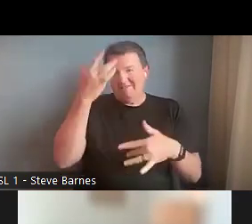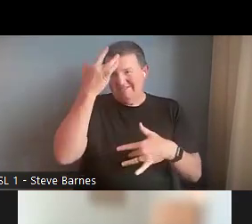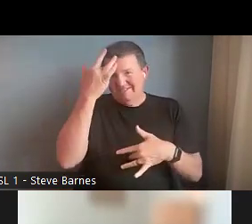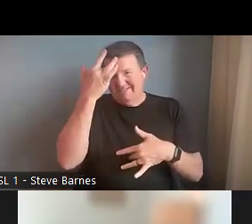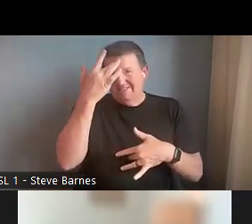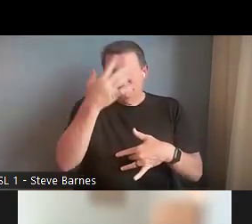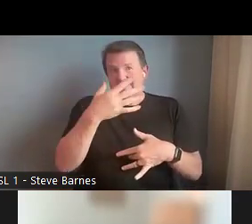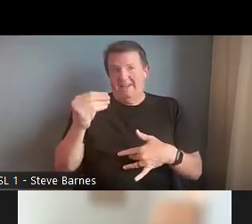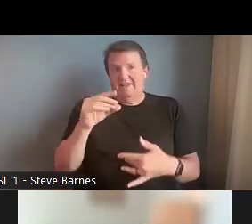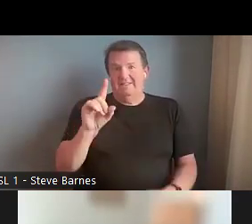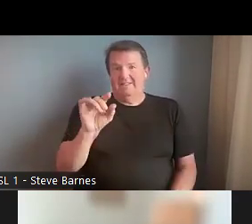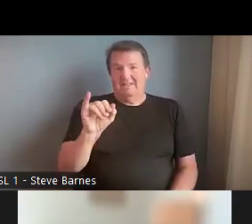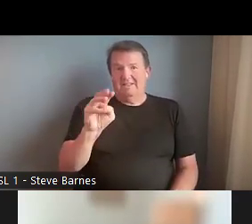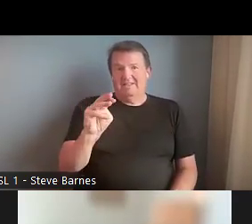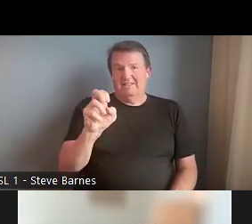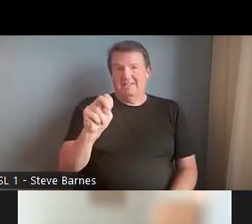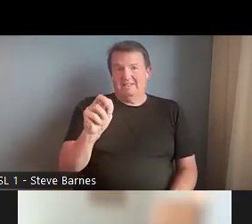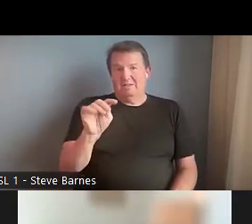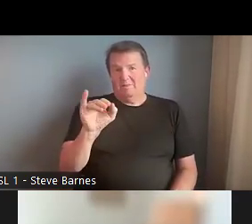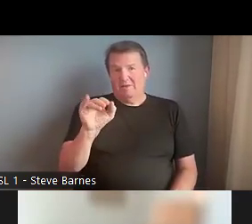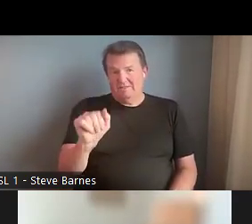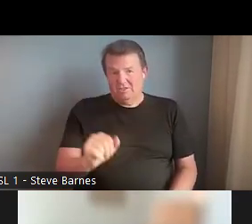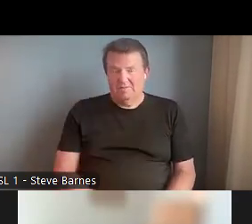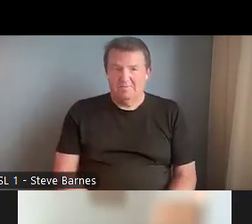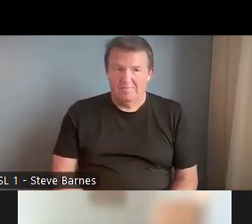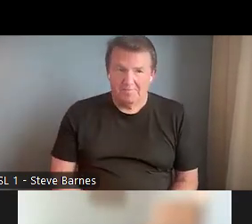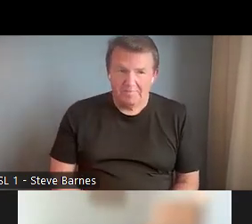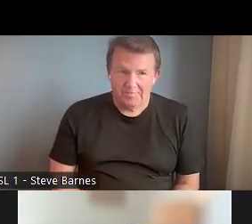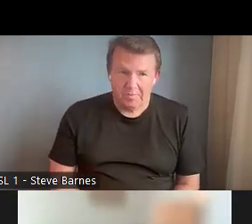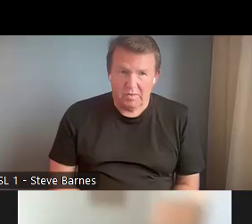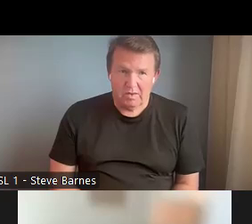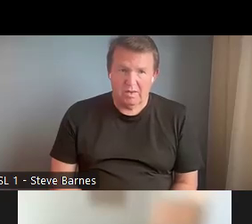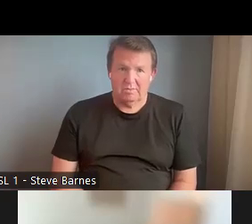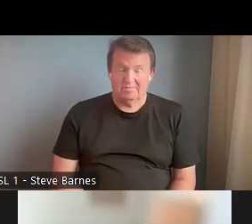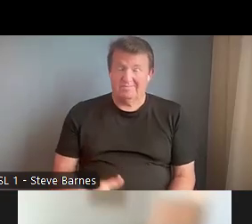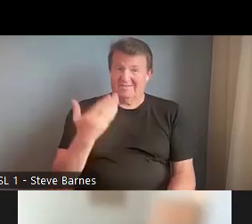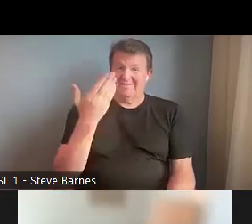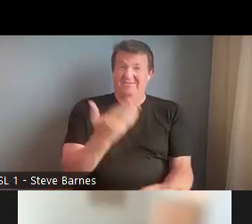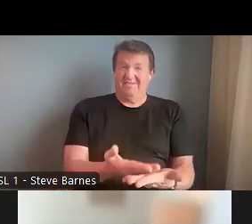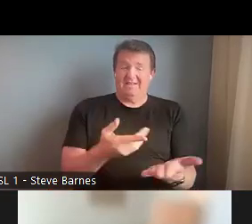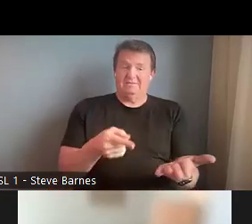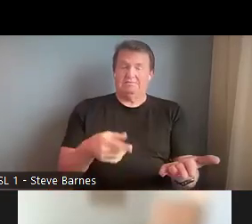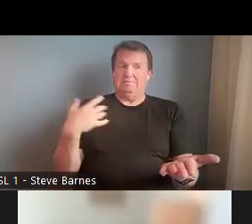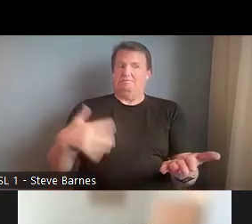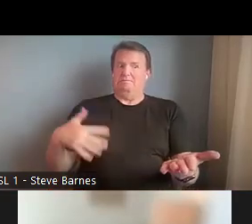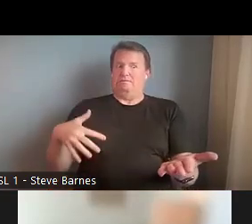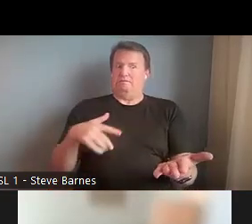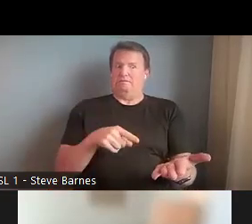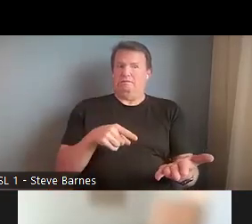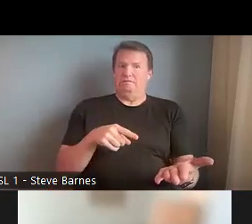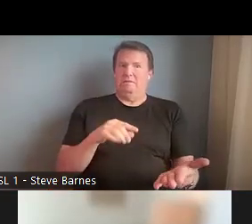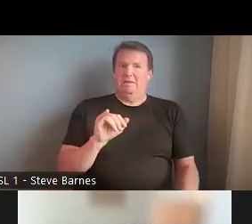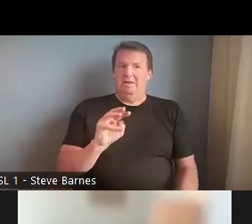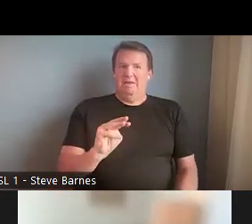please. So the facts are, quite startling. Migrants in the U.S. have a